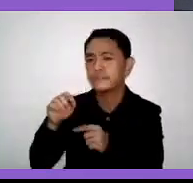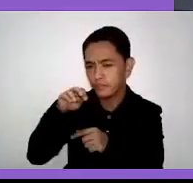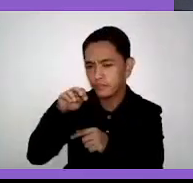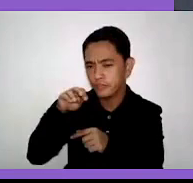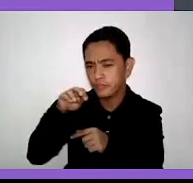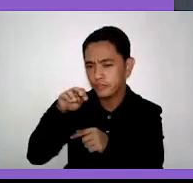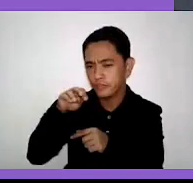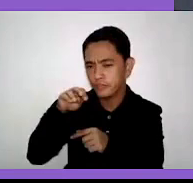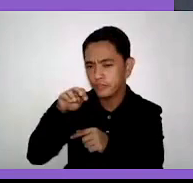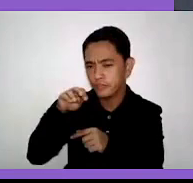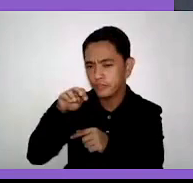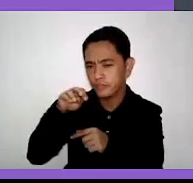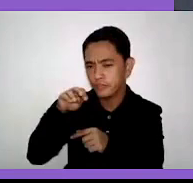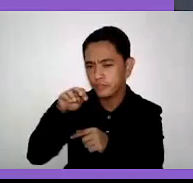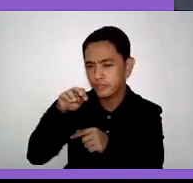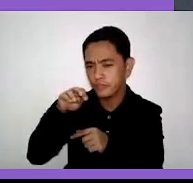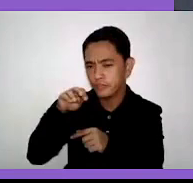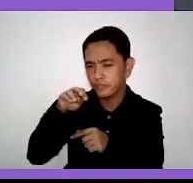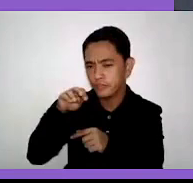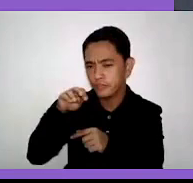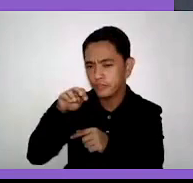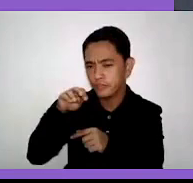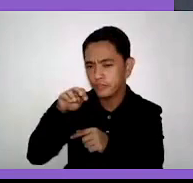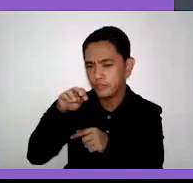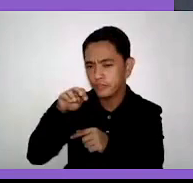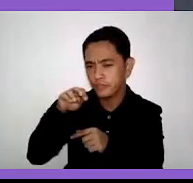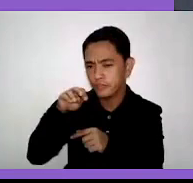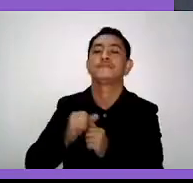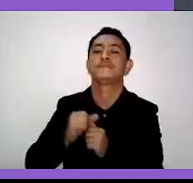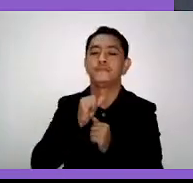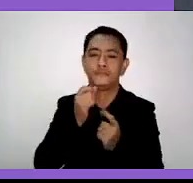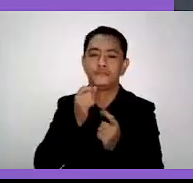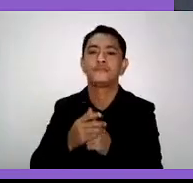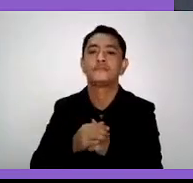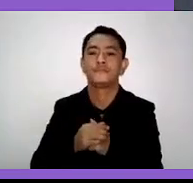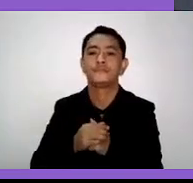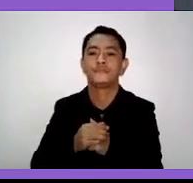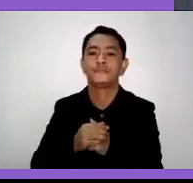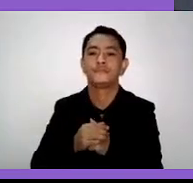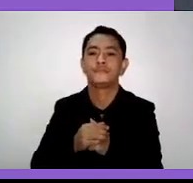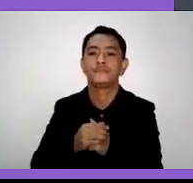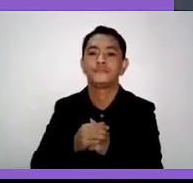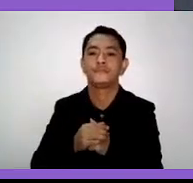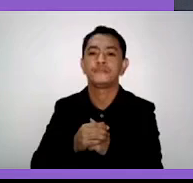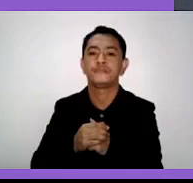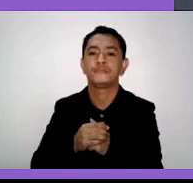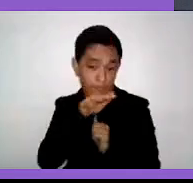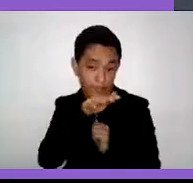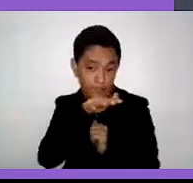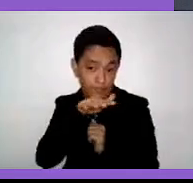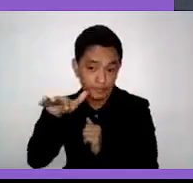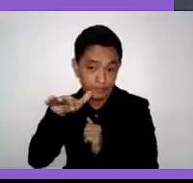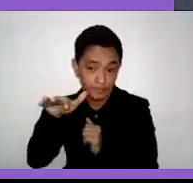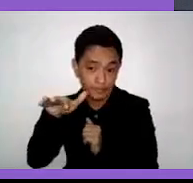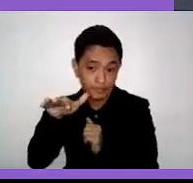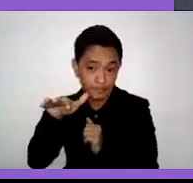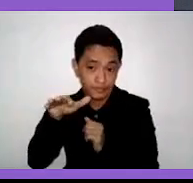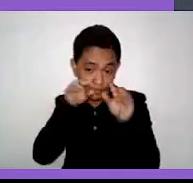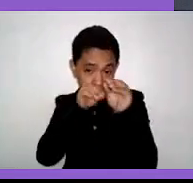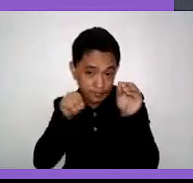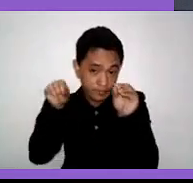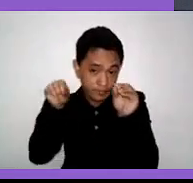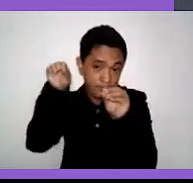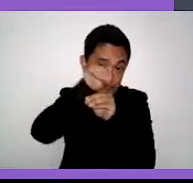soft C were not applied. And see how letters were substituted, U for